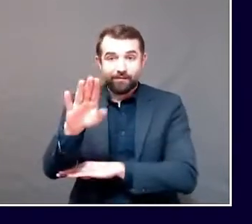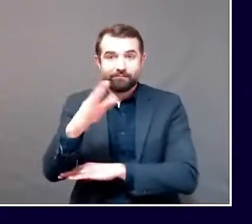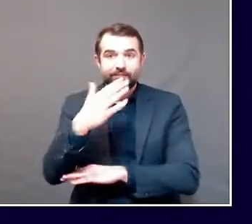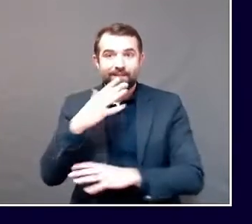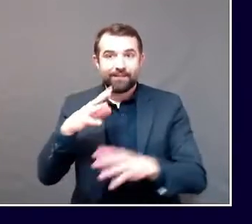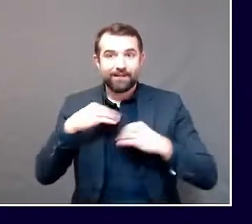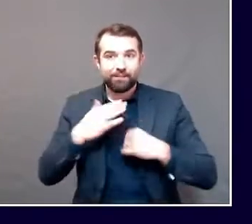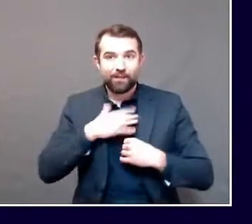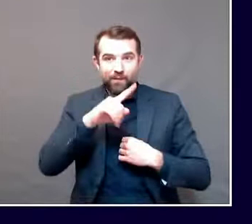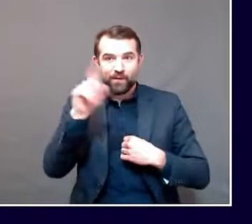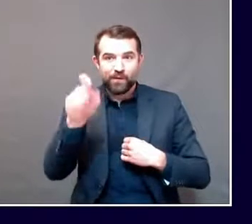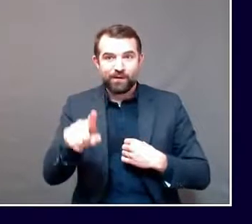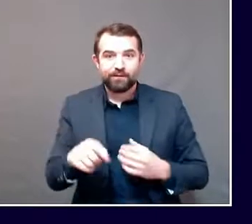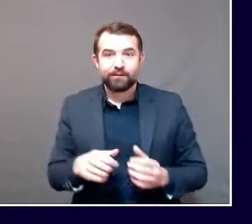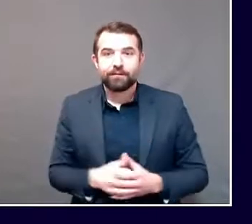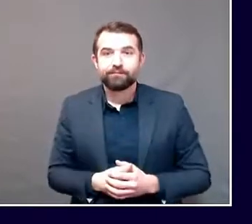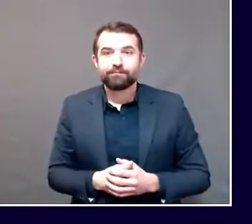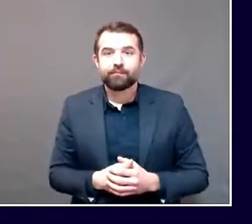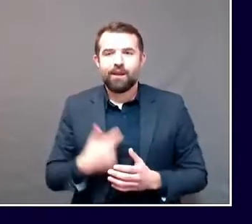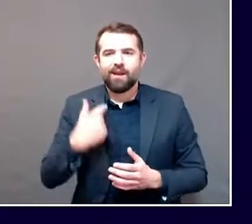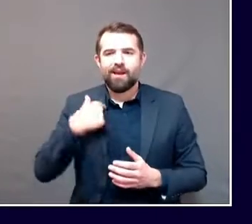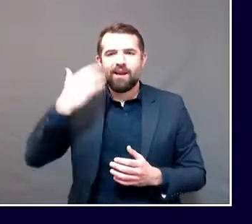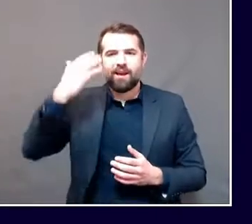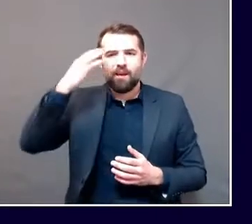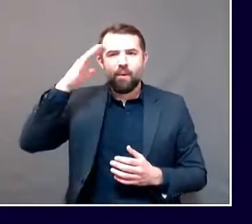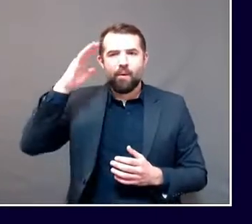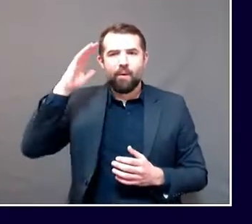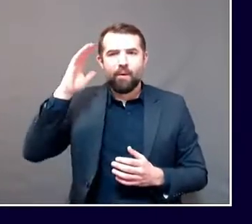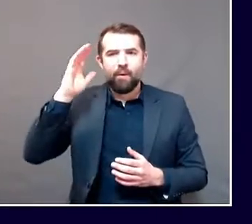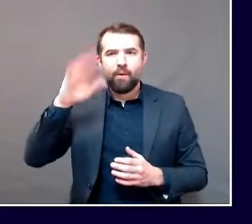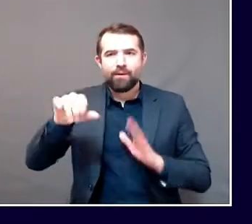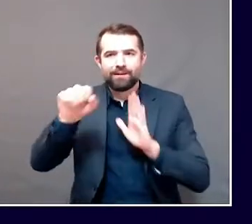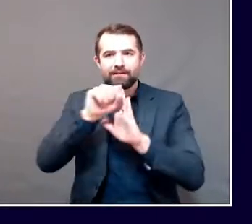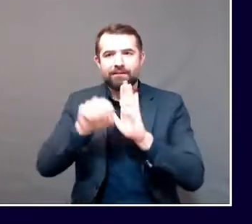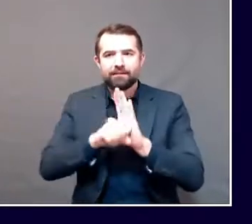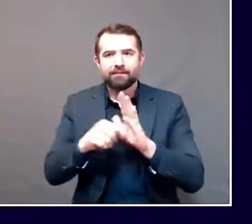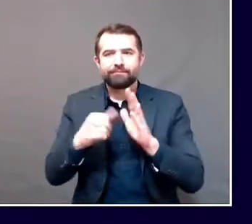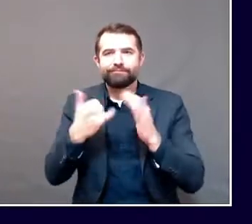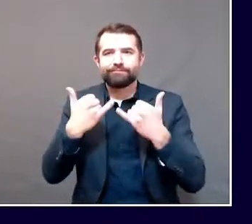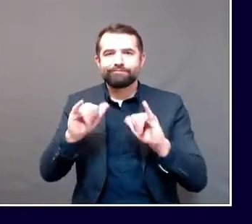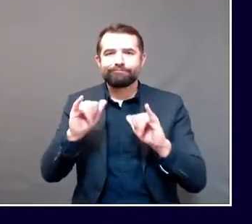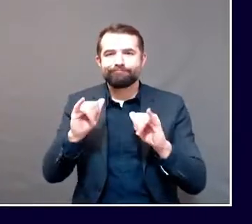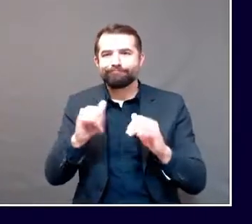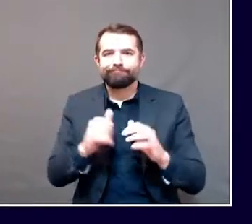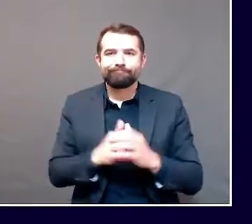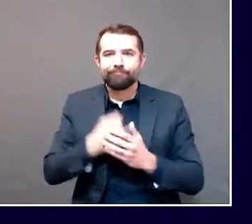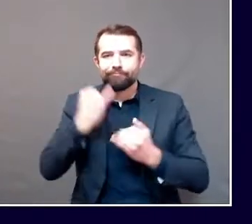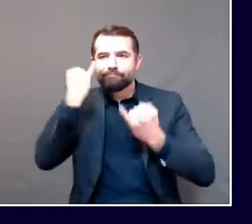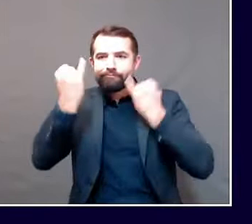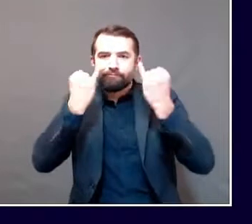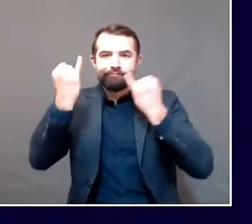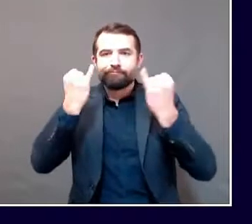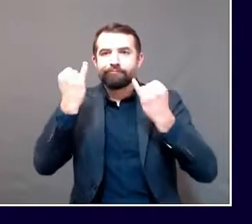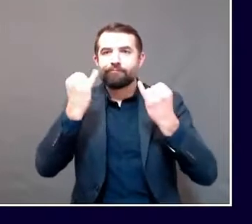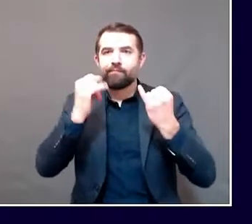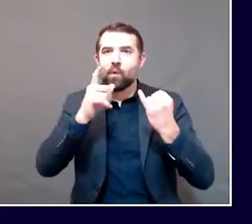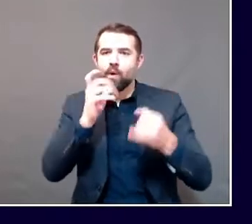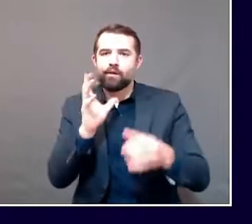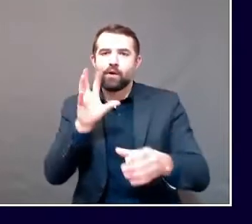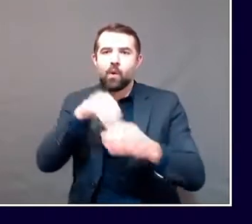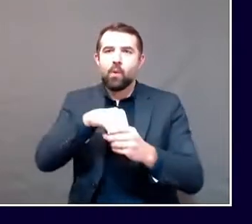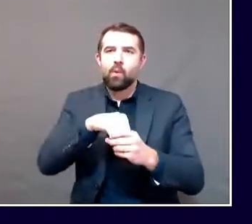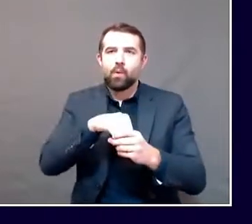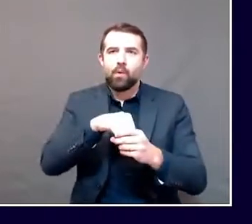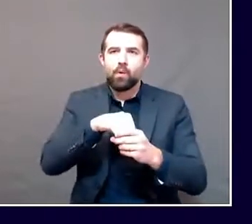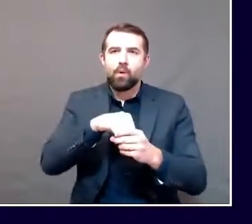You mentioned during the last briefing that the state was still coming up with who would be included in phase 1B. How could